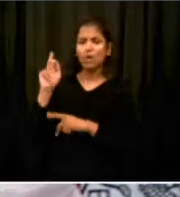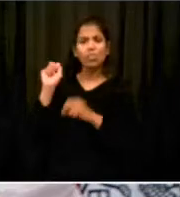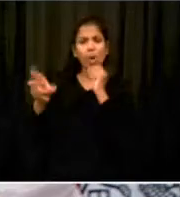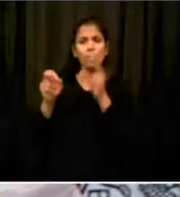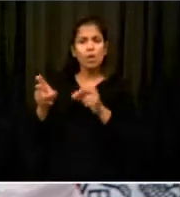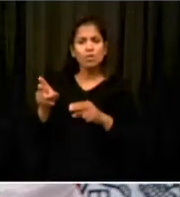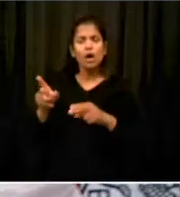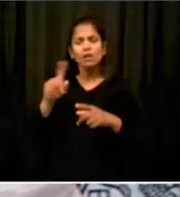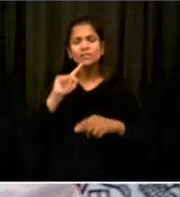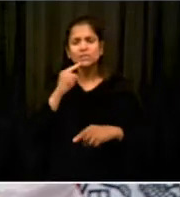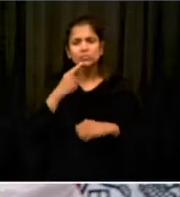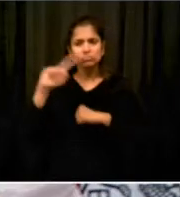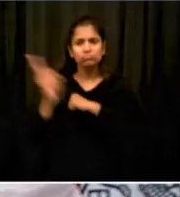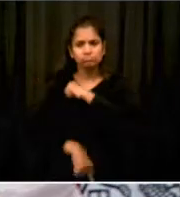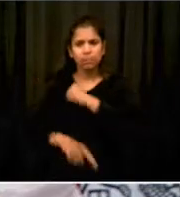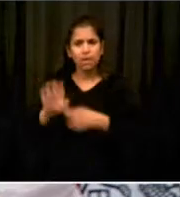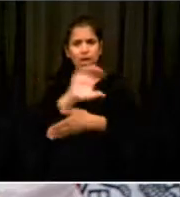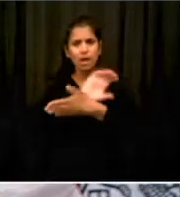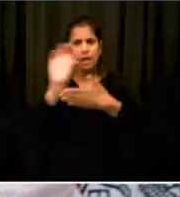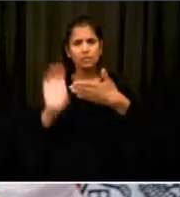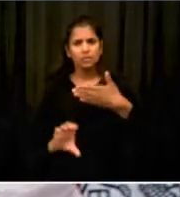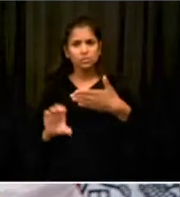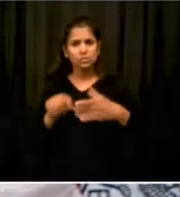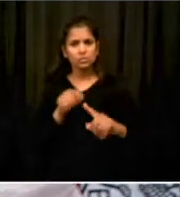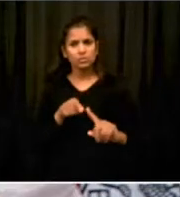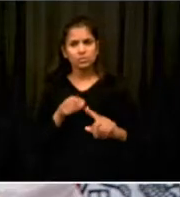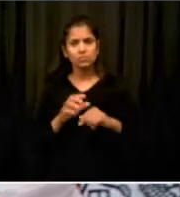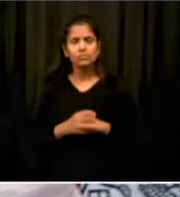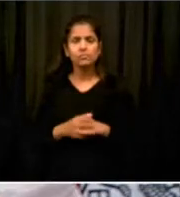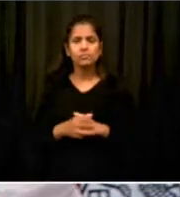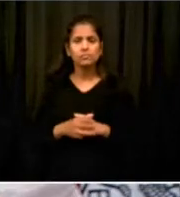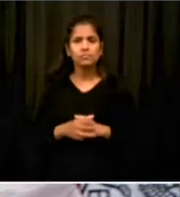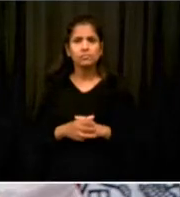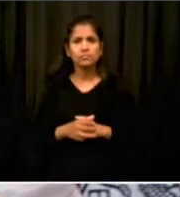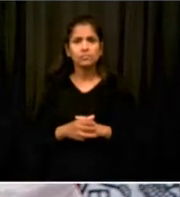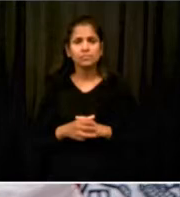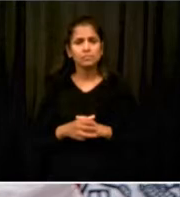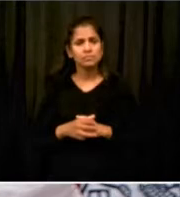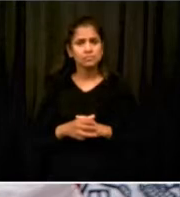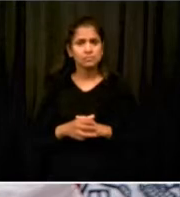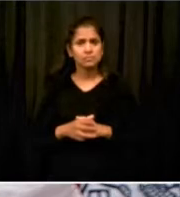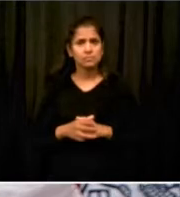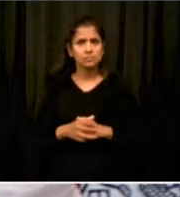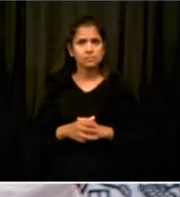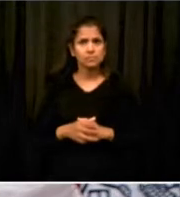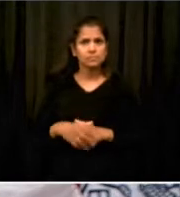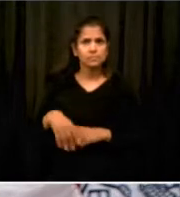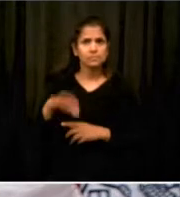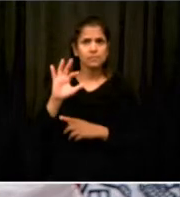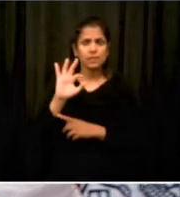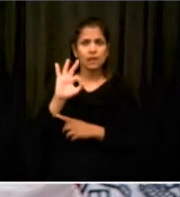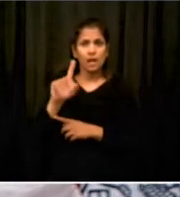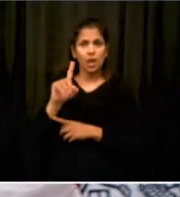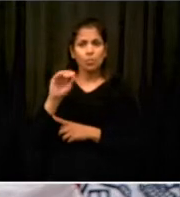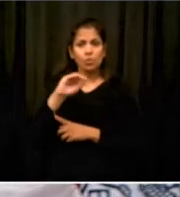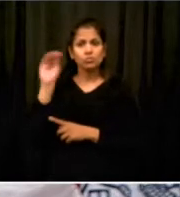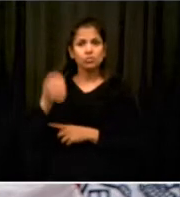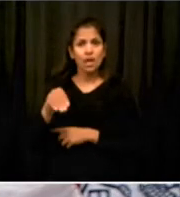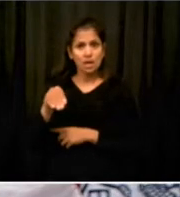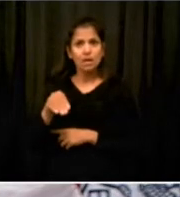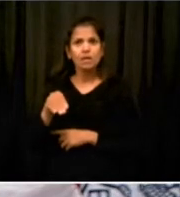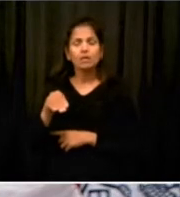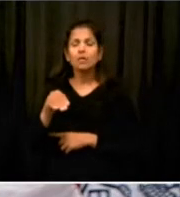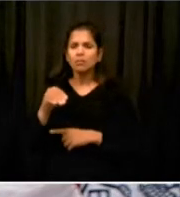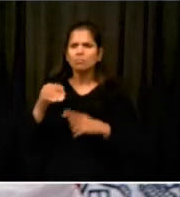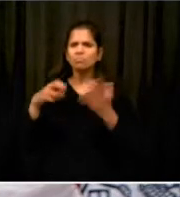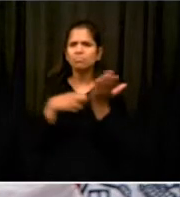January have gone to Black and Hispanic New Yorkers. Can you comment on that statistic? And if you'll take any action going forward to